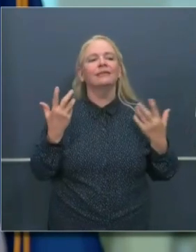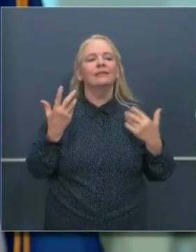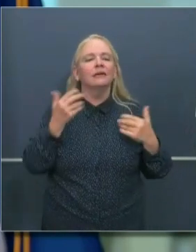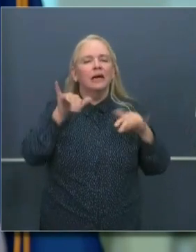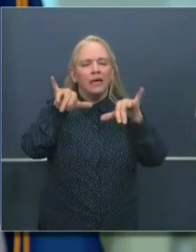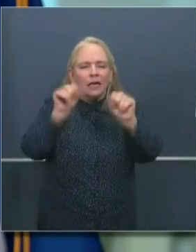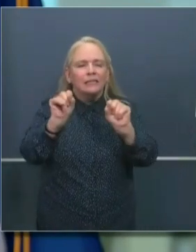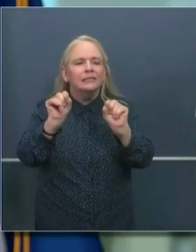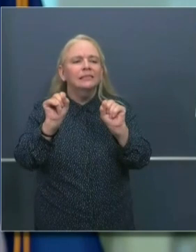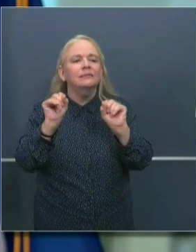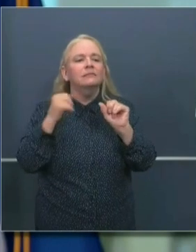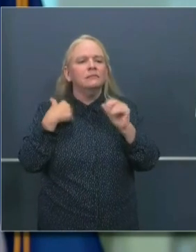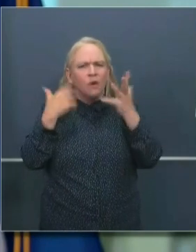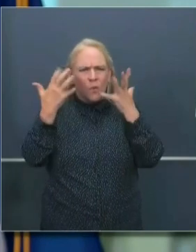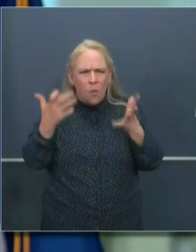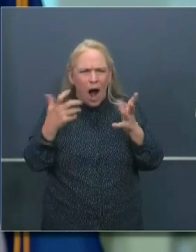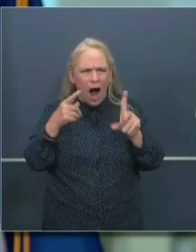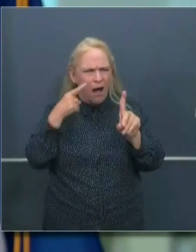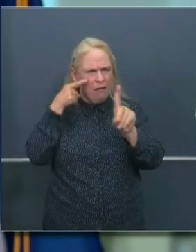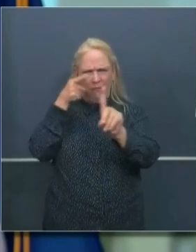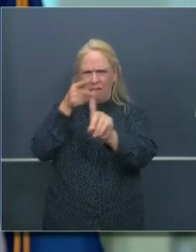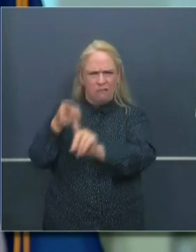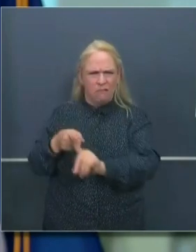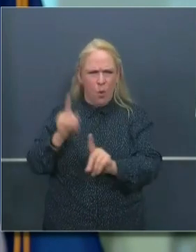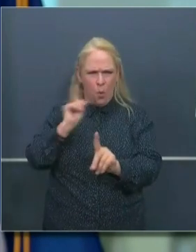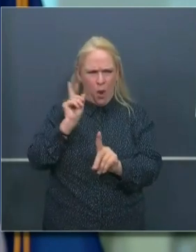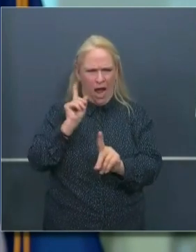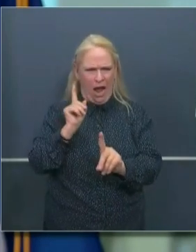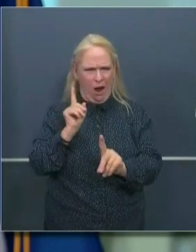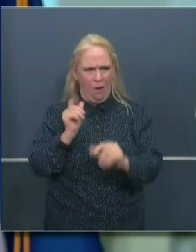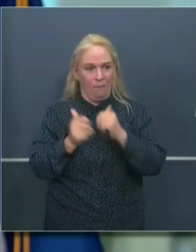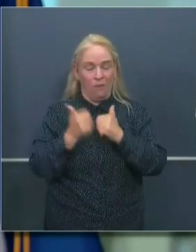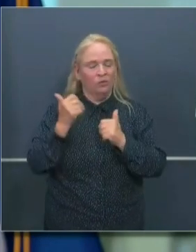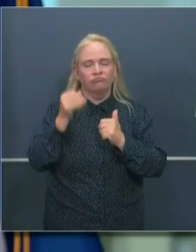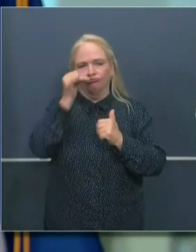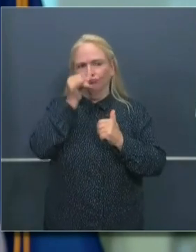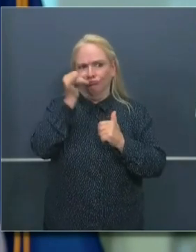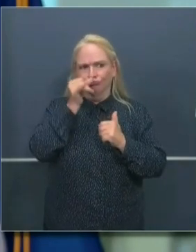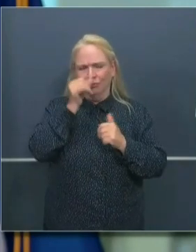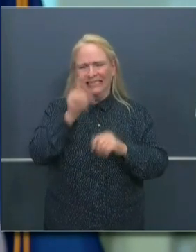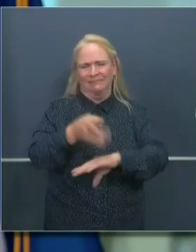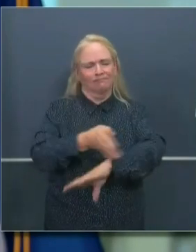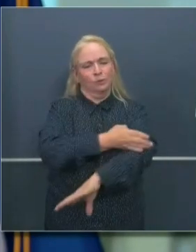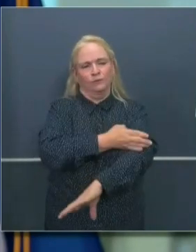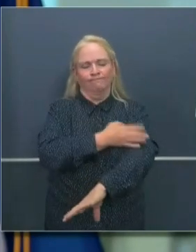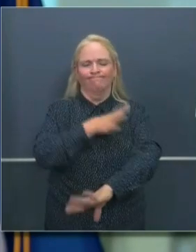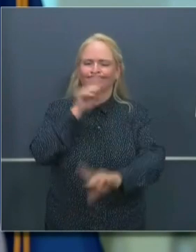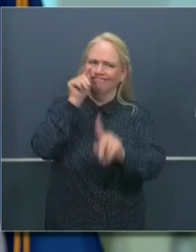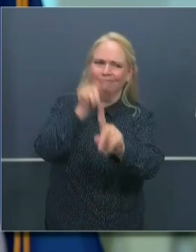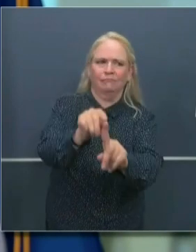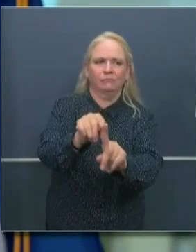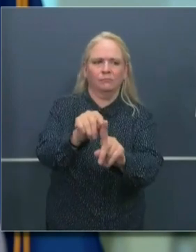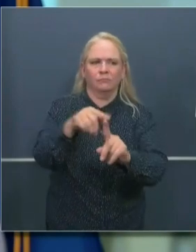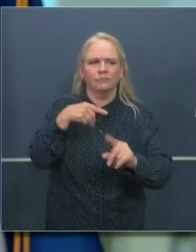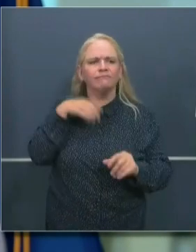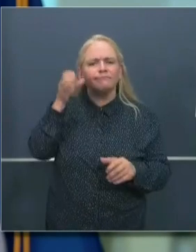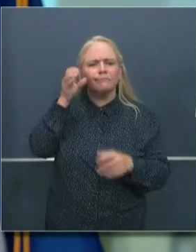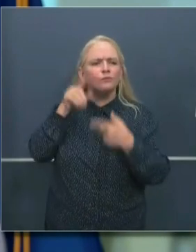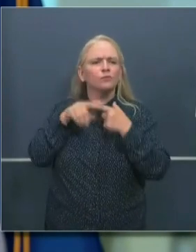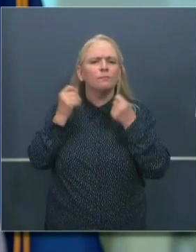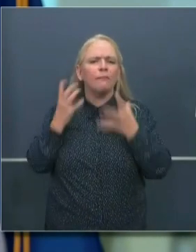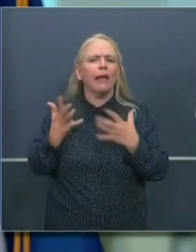We want to be targeted to hotspots. We want to be targeted based upon what we're hearing from health officials in counties as it relates to their